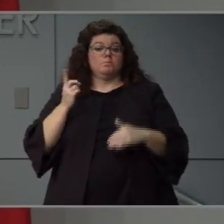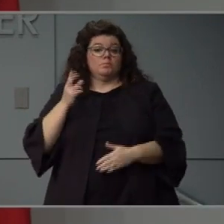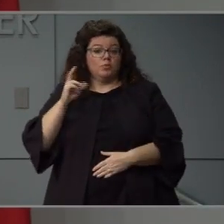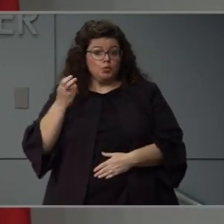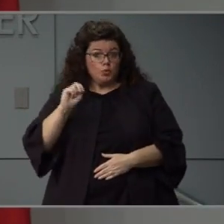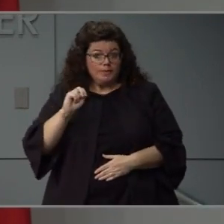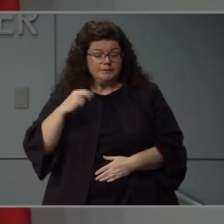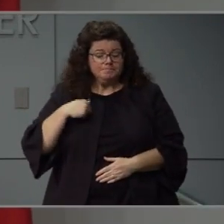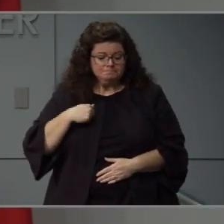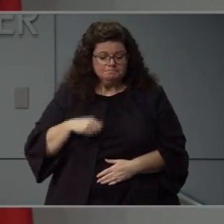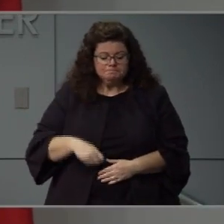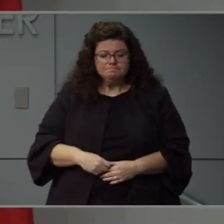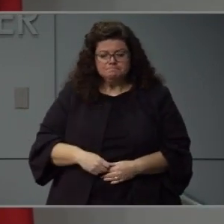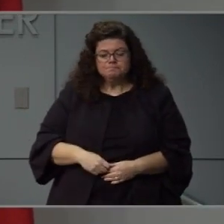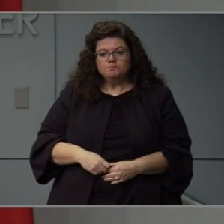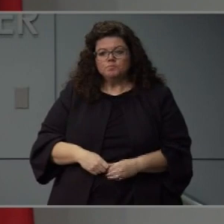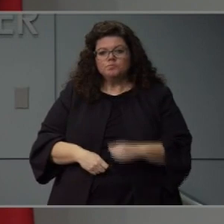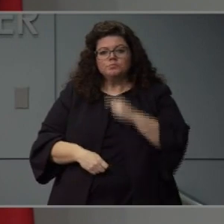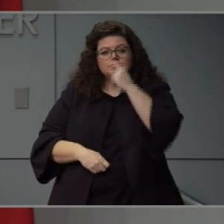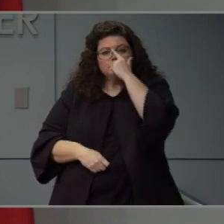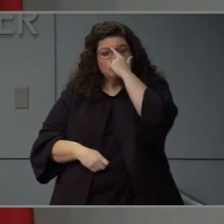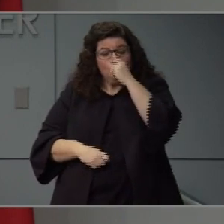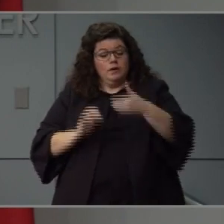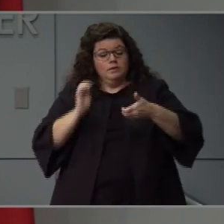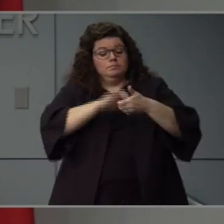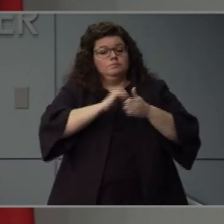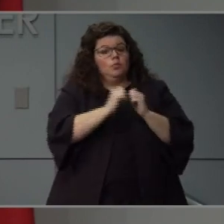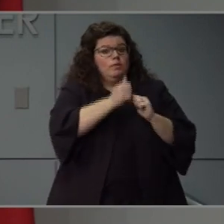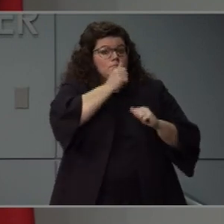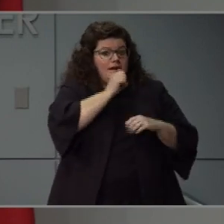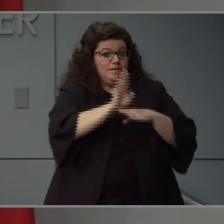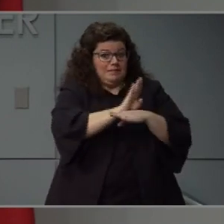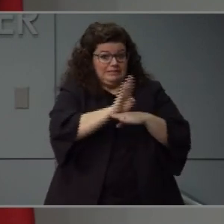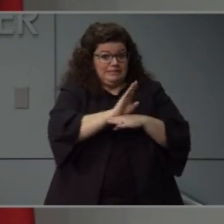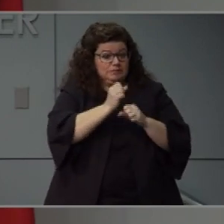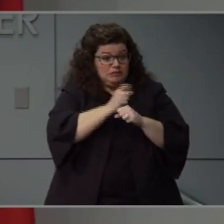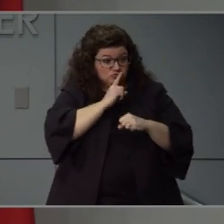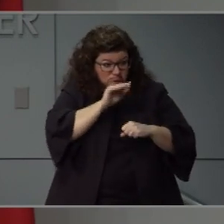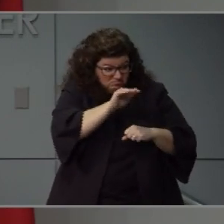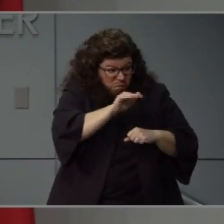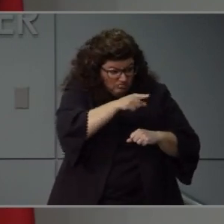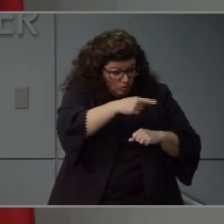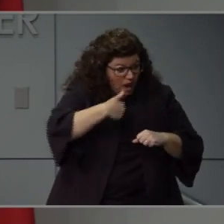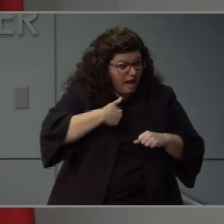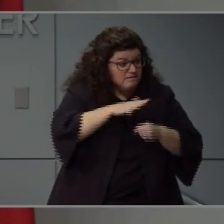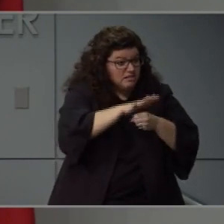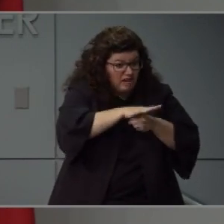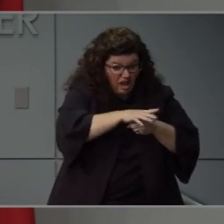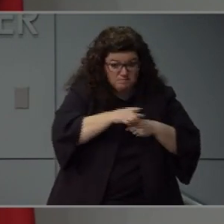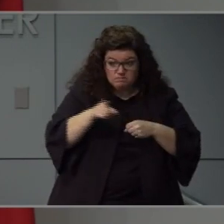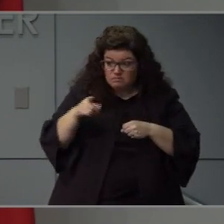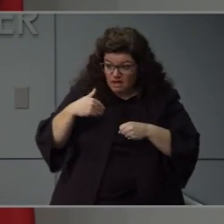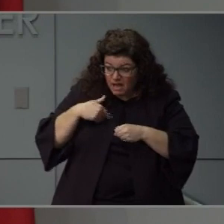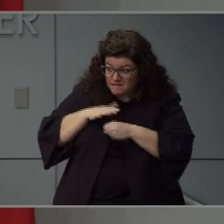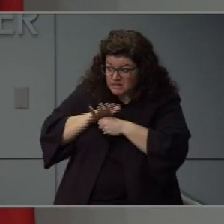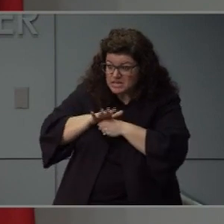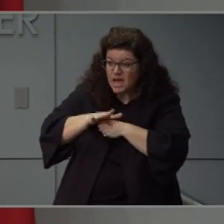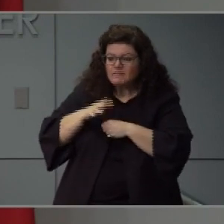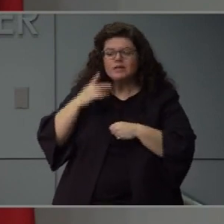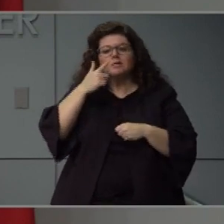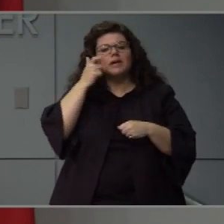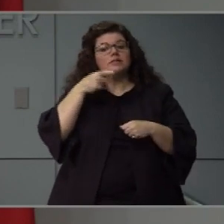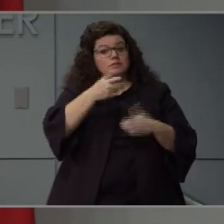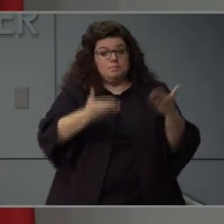both with a number of private businesses to make sure they have what they need as they work to get their own supply chains up and